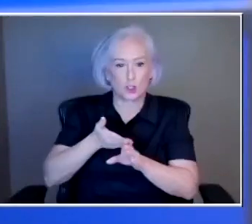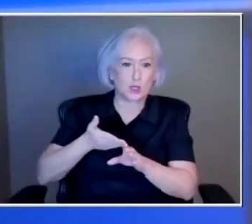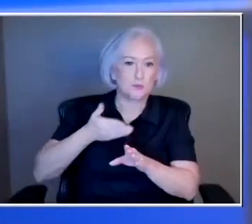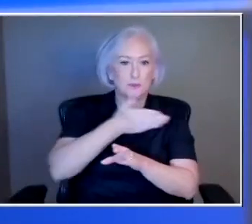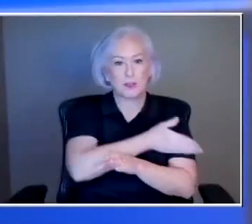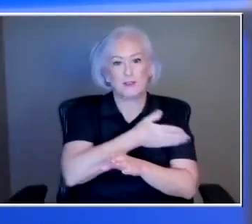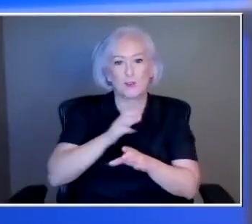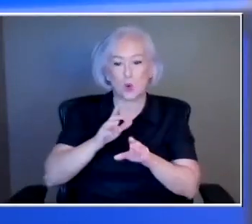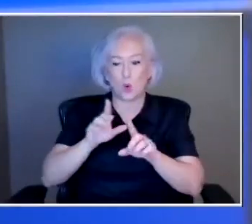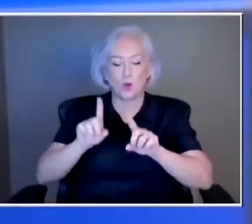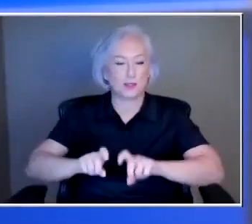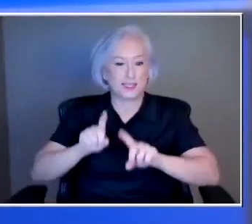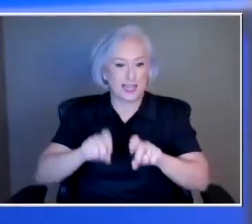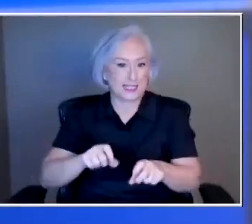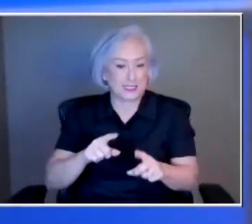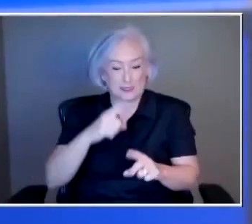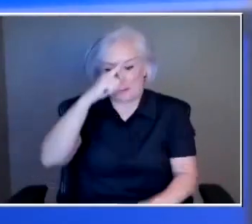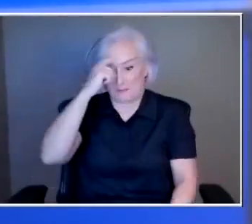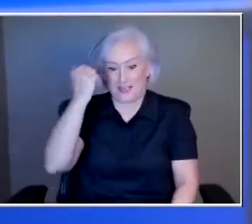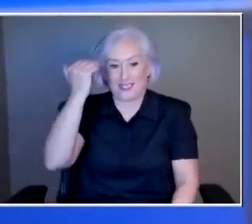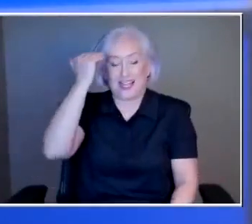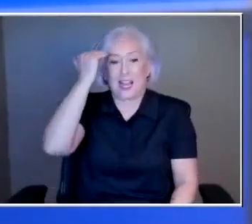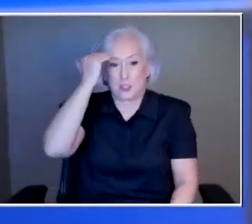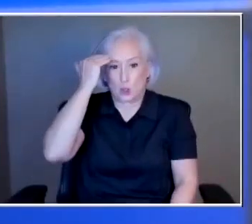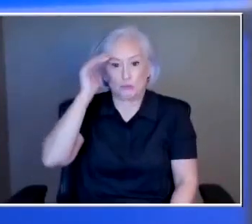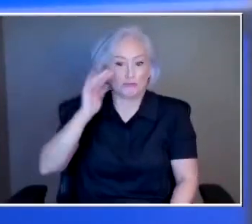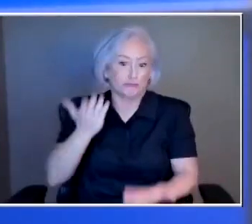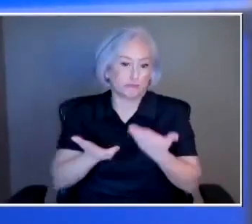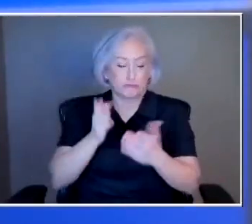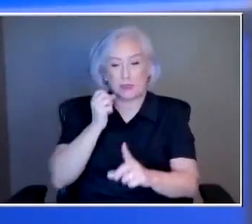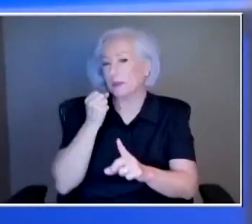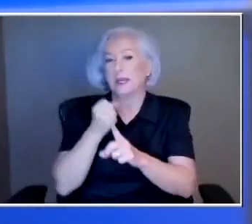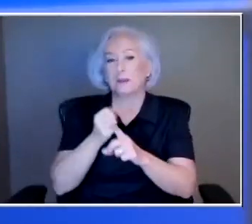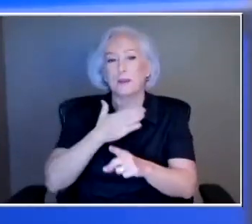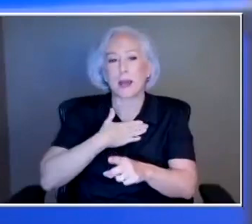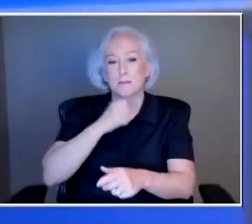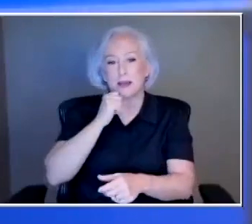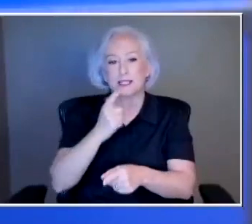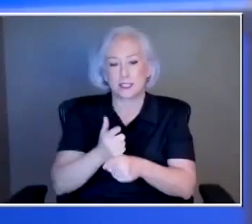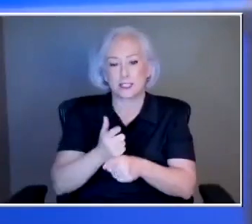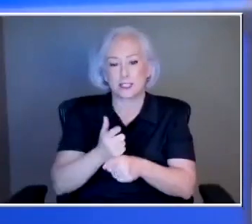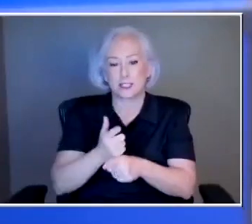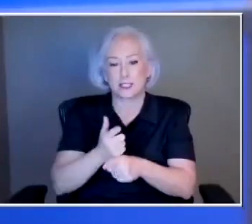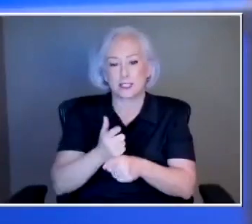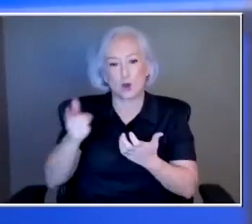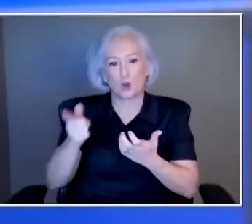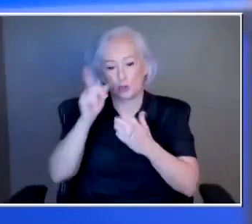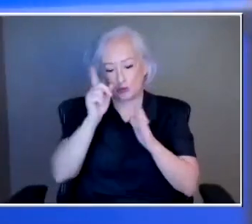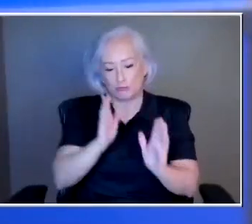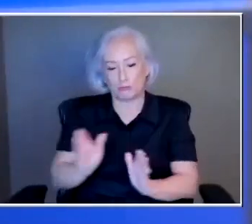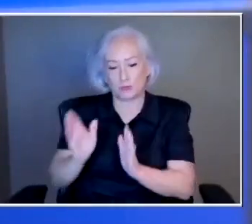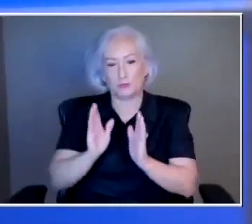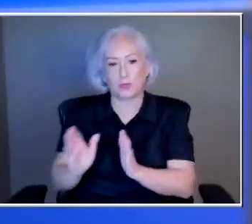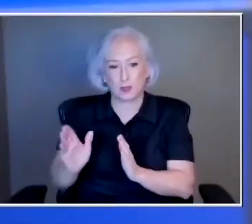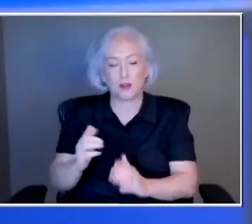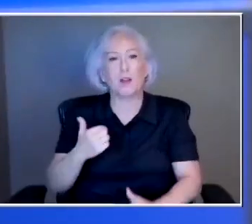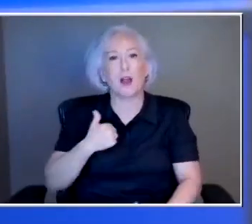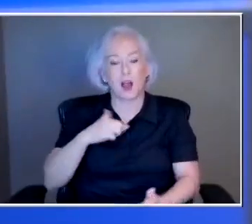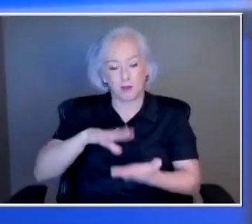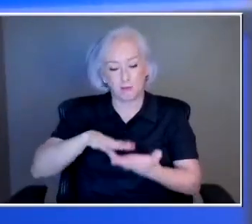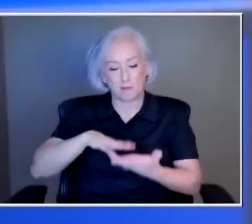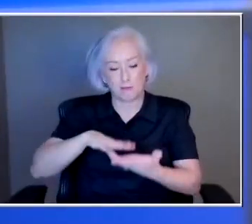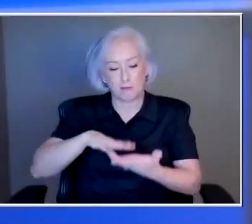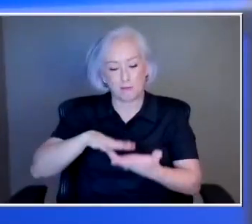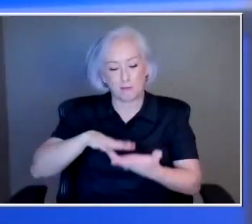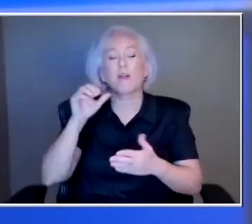just because I knew that this could impact her and wanted her prepared for it. So once I found out I was positive, I had my mom and